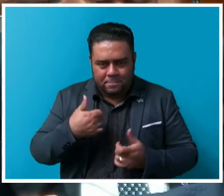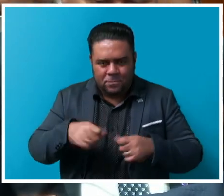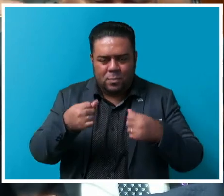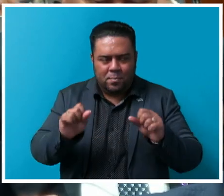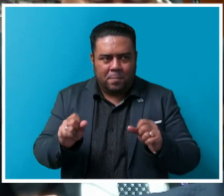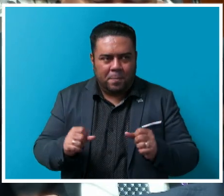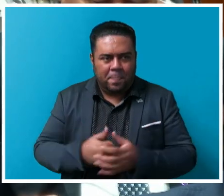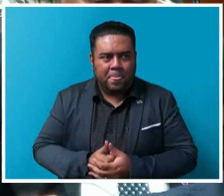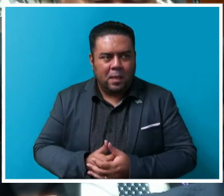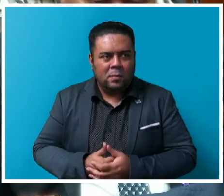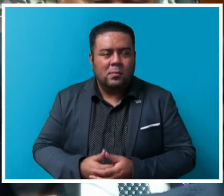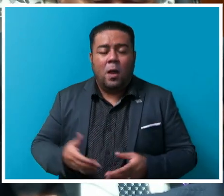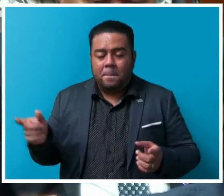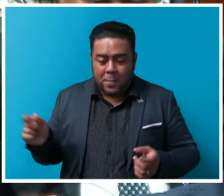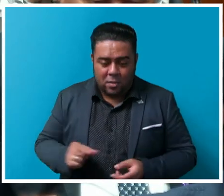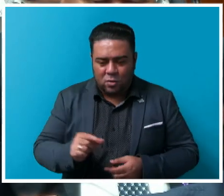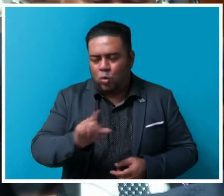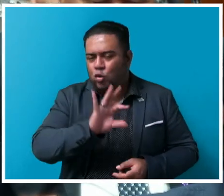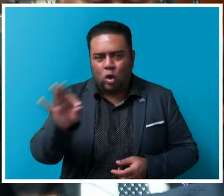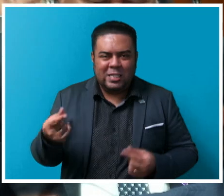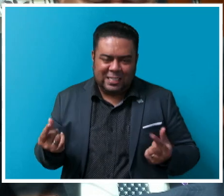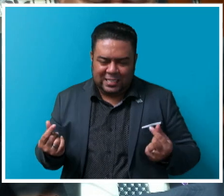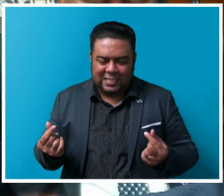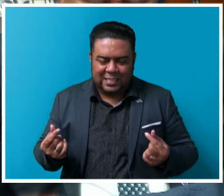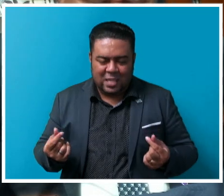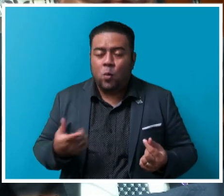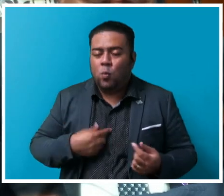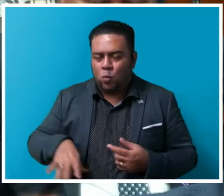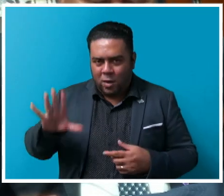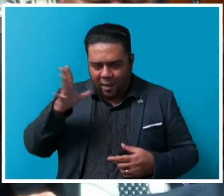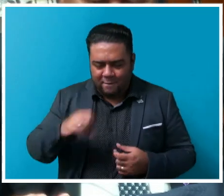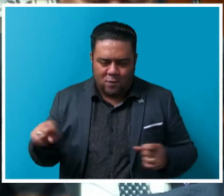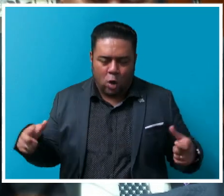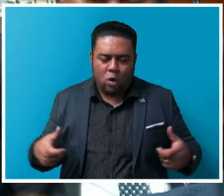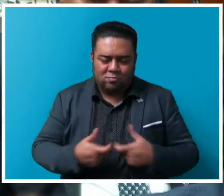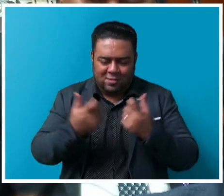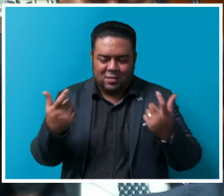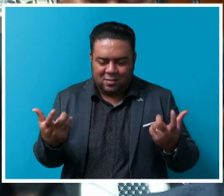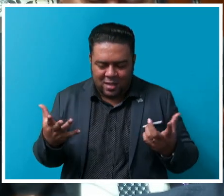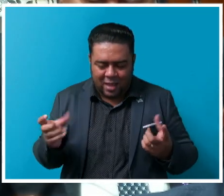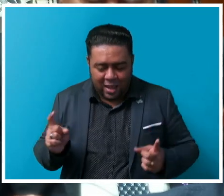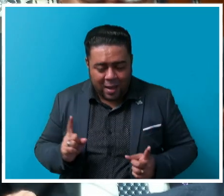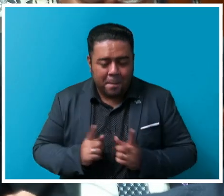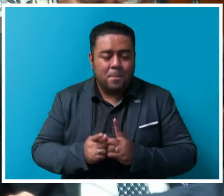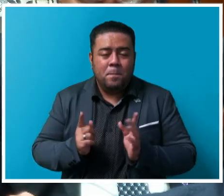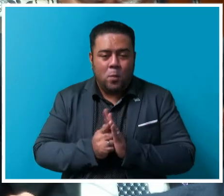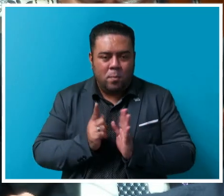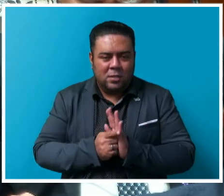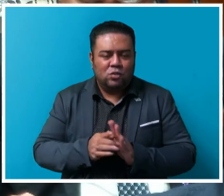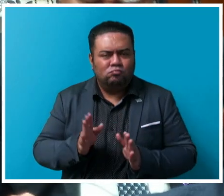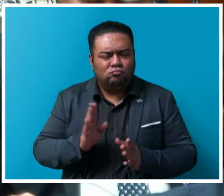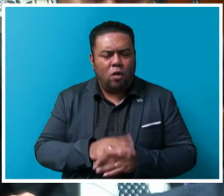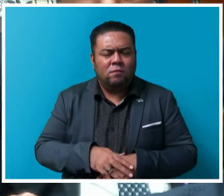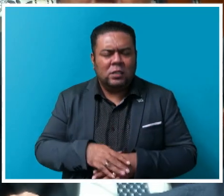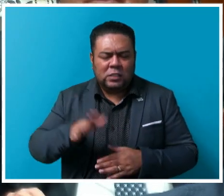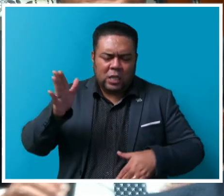path will not always be easy. We will face obstacles, uncertainties, and moments of doubt. But